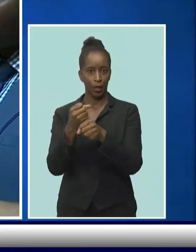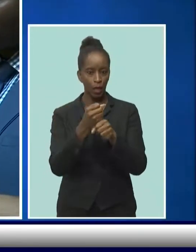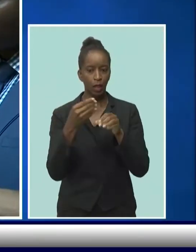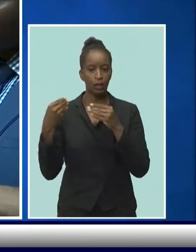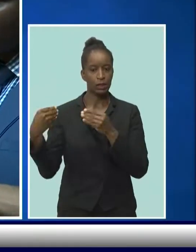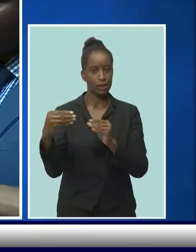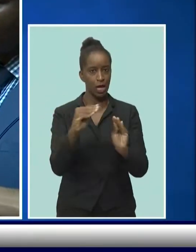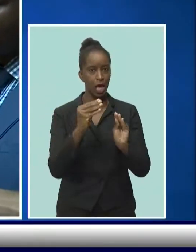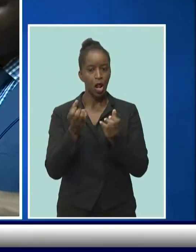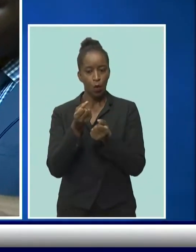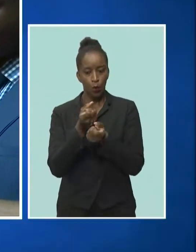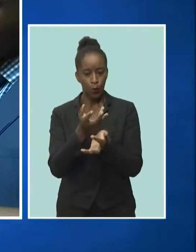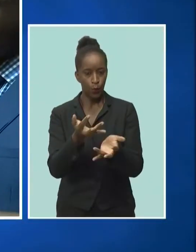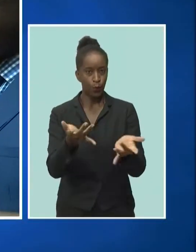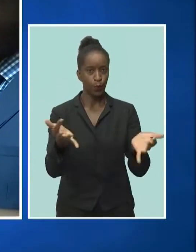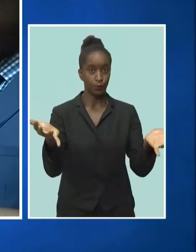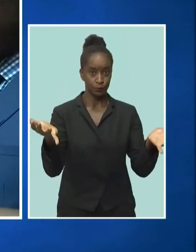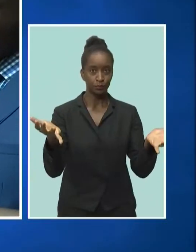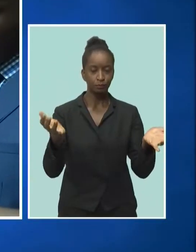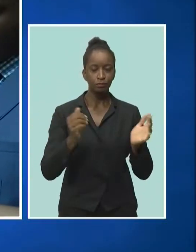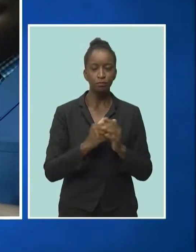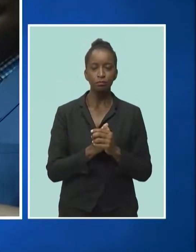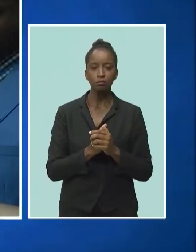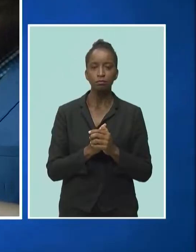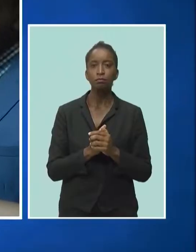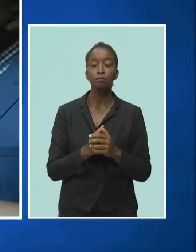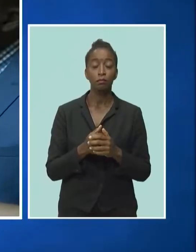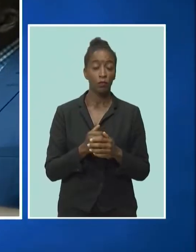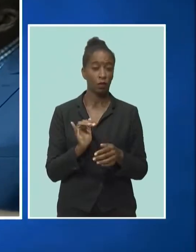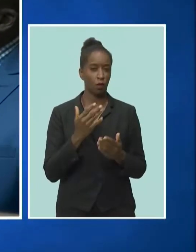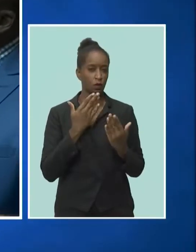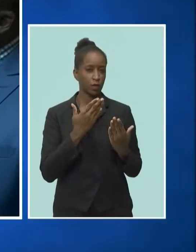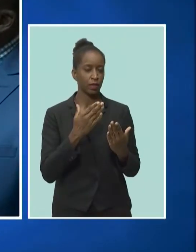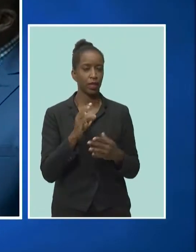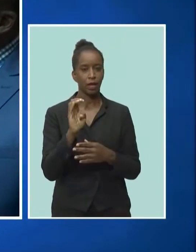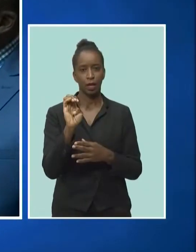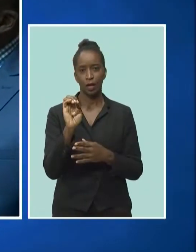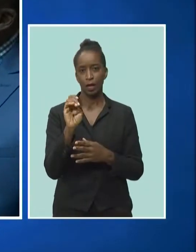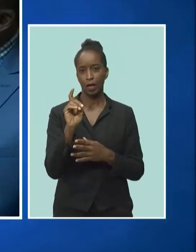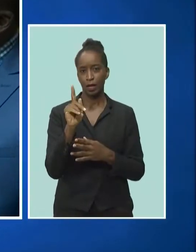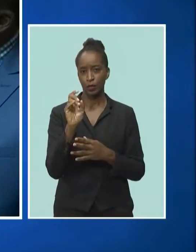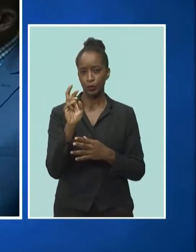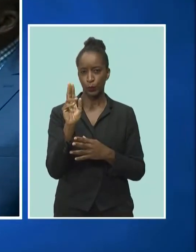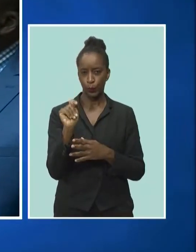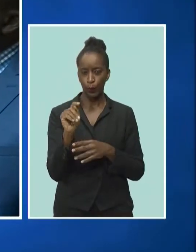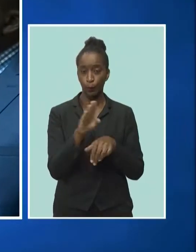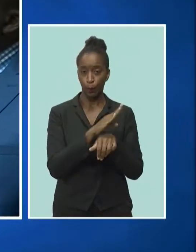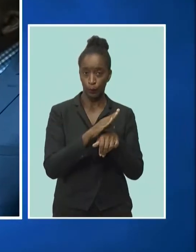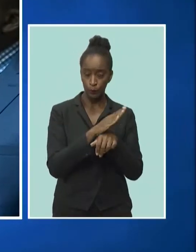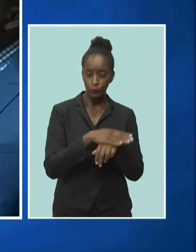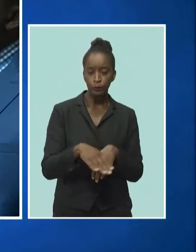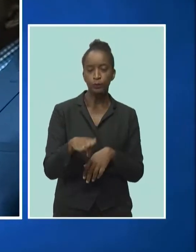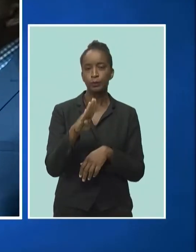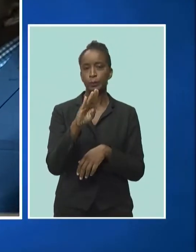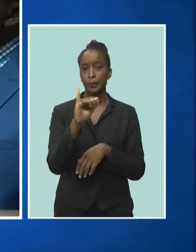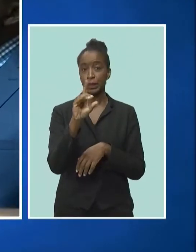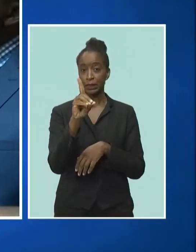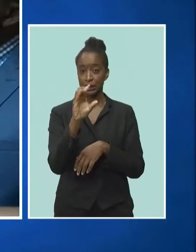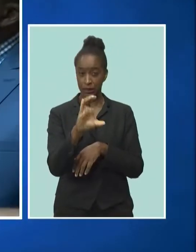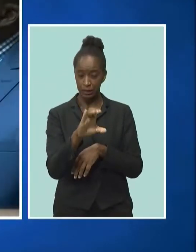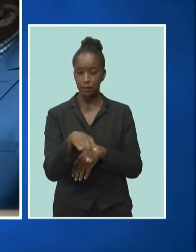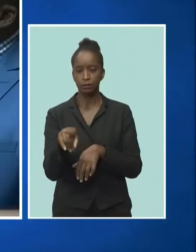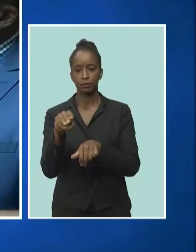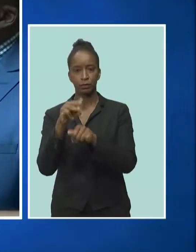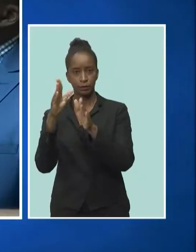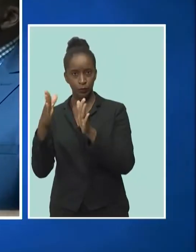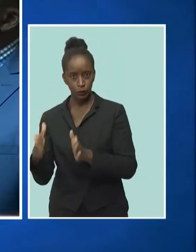before. I want to also thank Export Barbados, BIBC, and the Minister. As we move around, they're working with